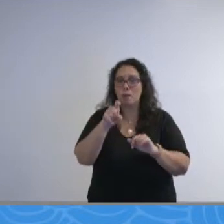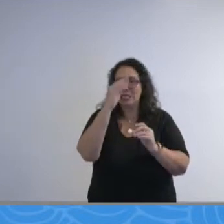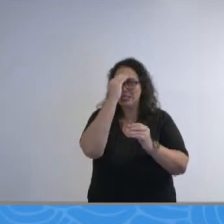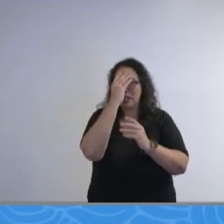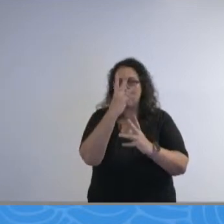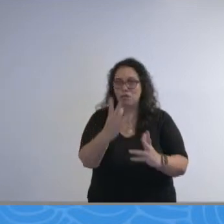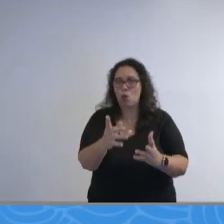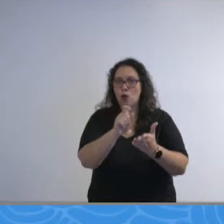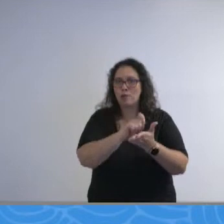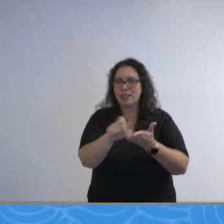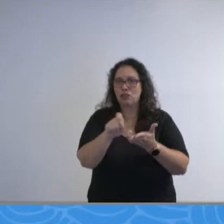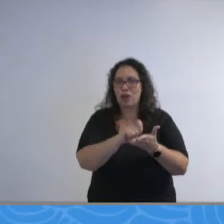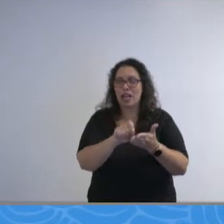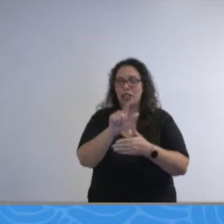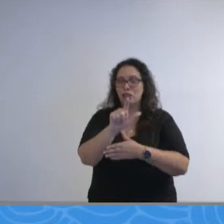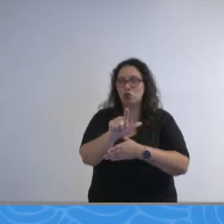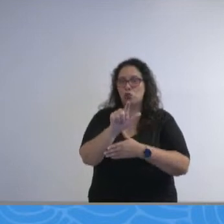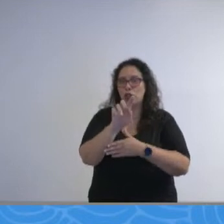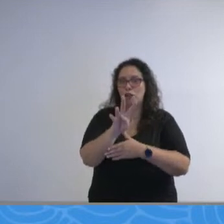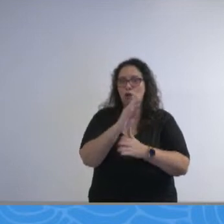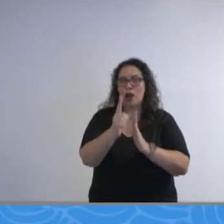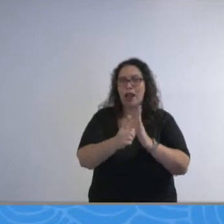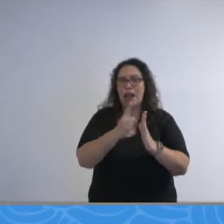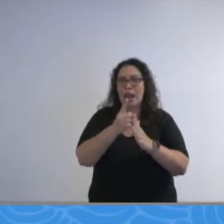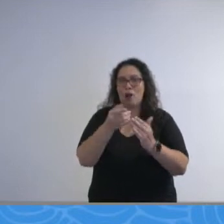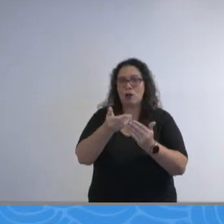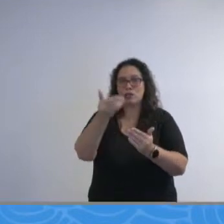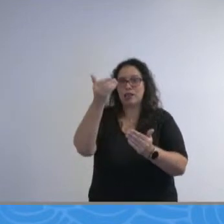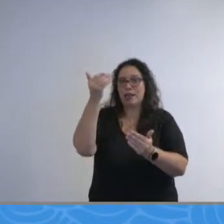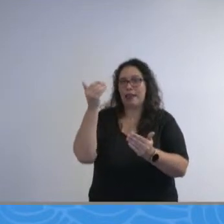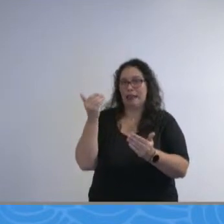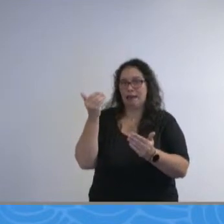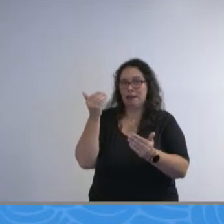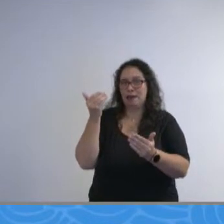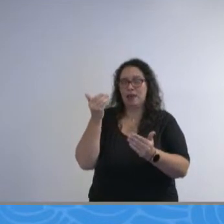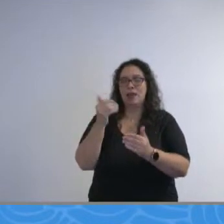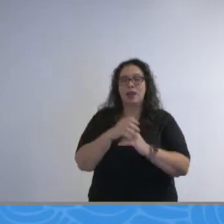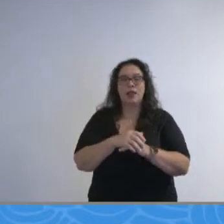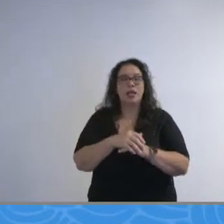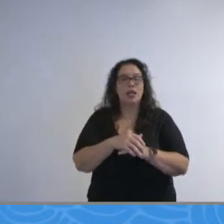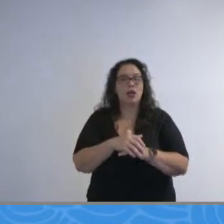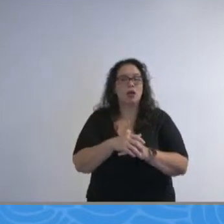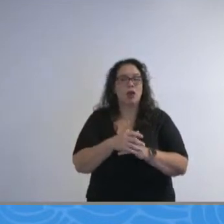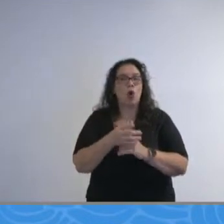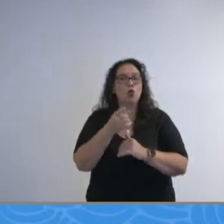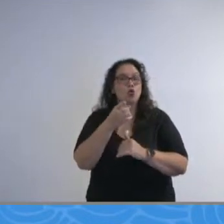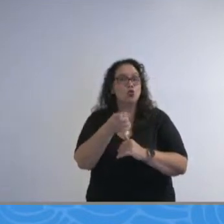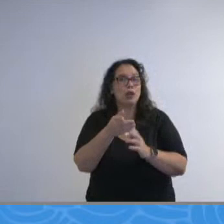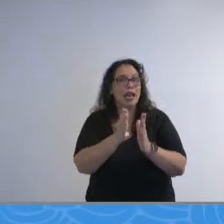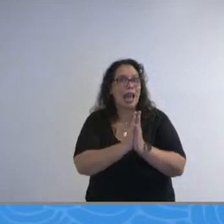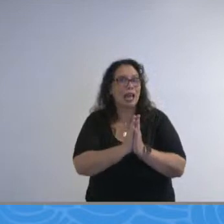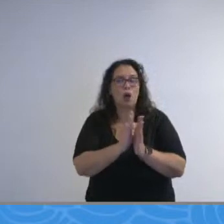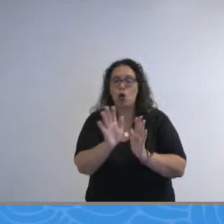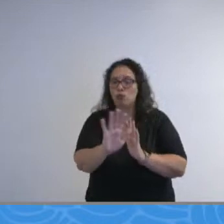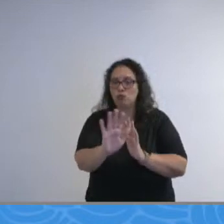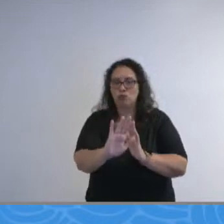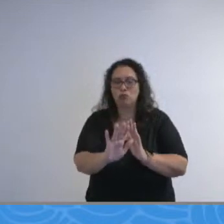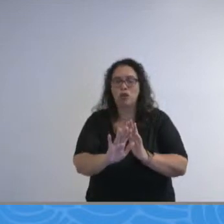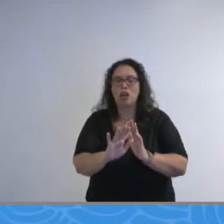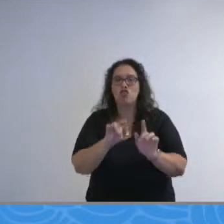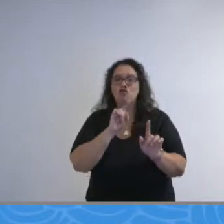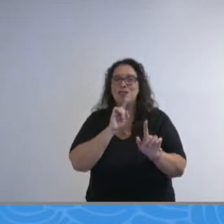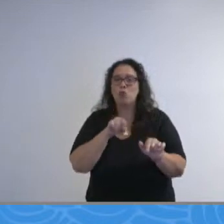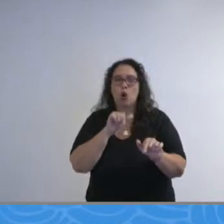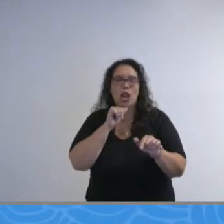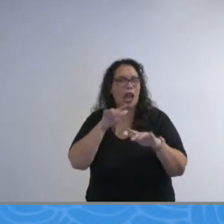in writing. The reasons why you need these reports ahead of time is so that you could go ahead and